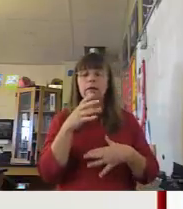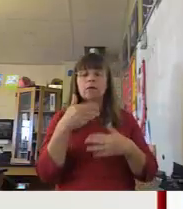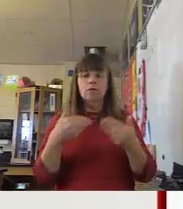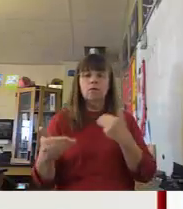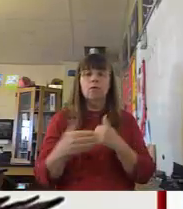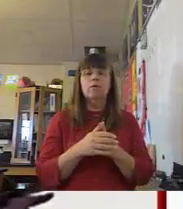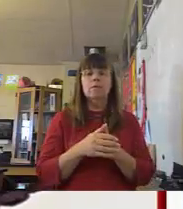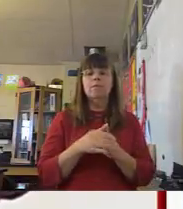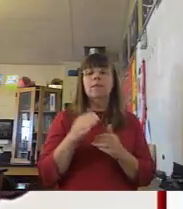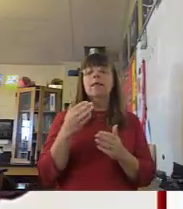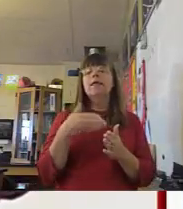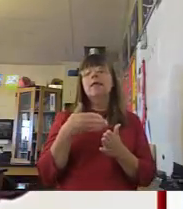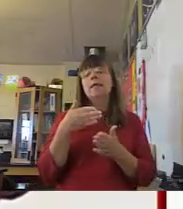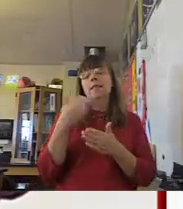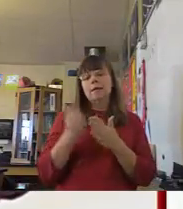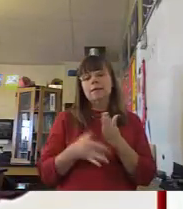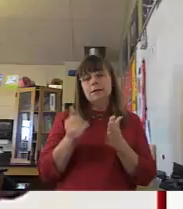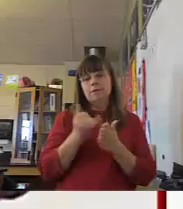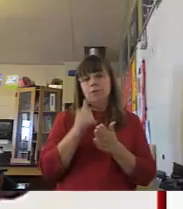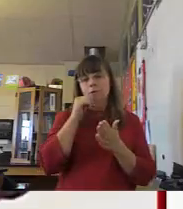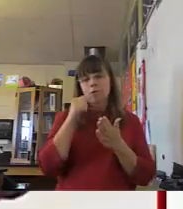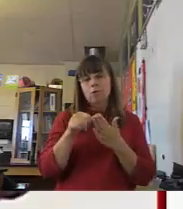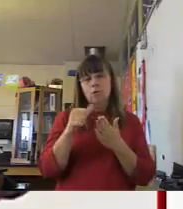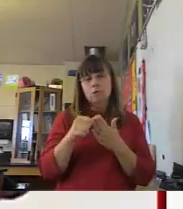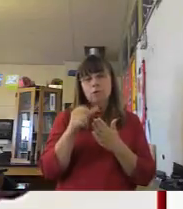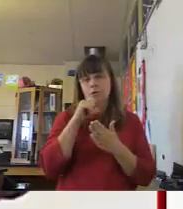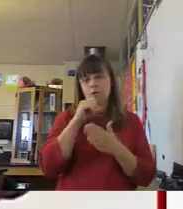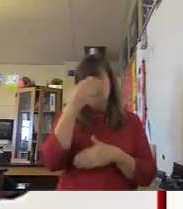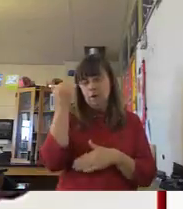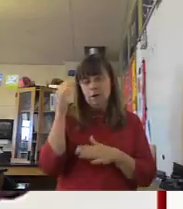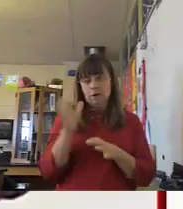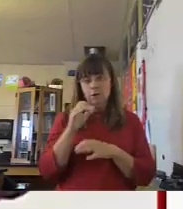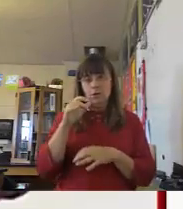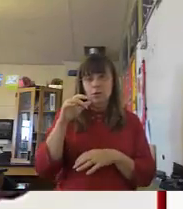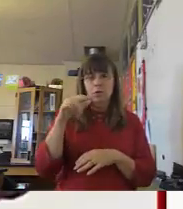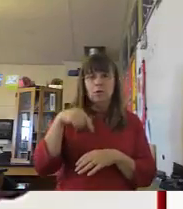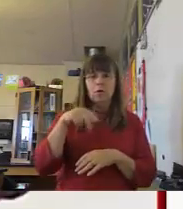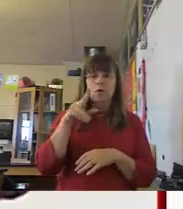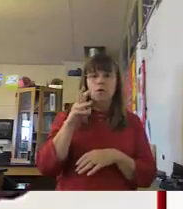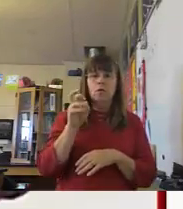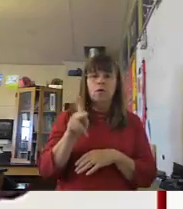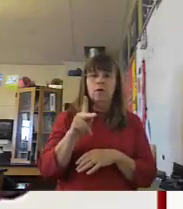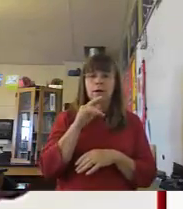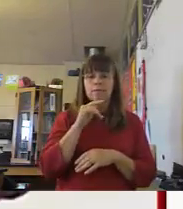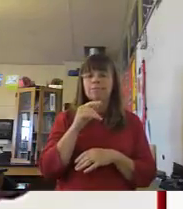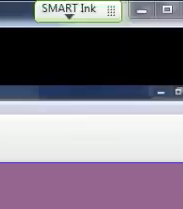that's it for the notes. Don't forget to do your quack, and we will talk about it in class. Bye.